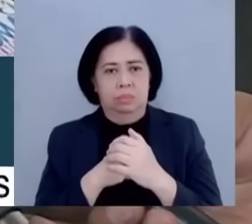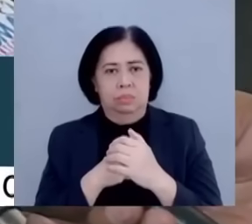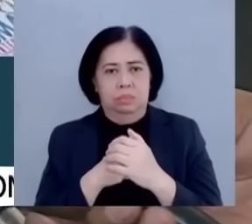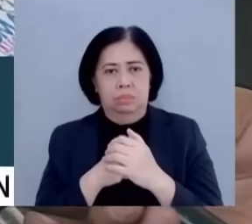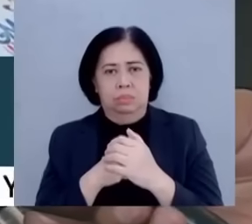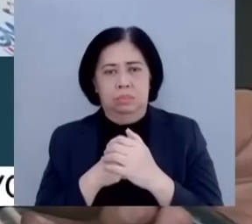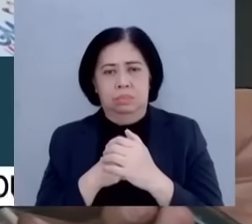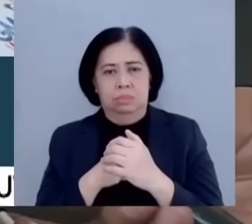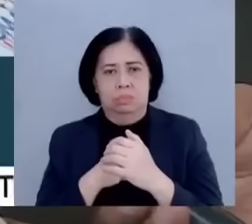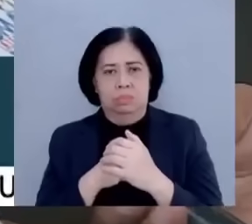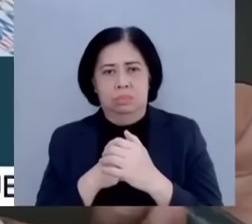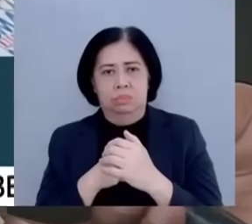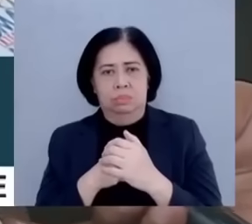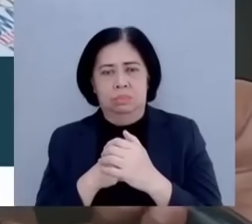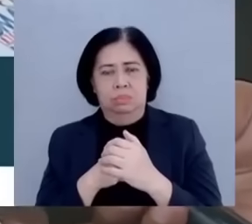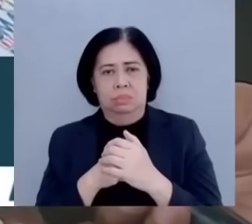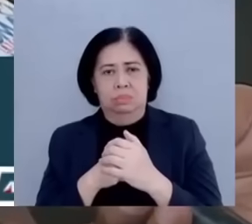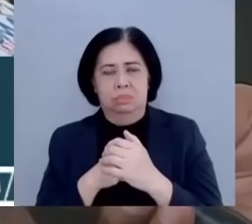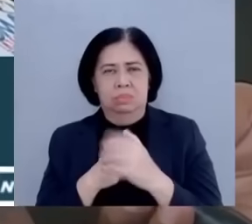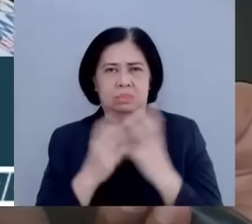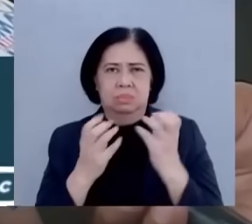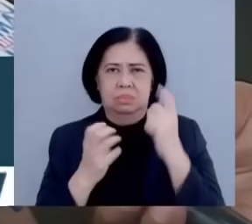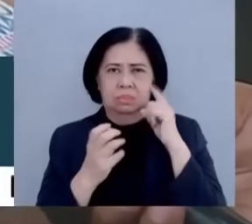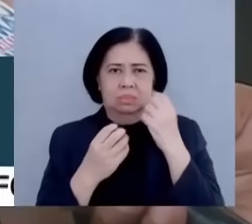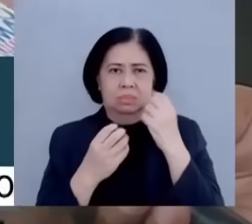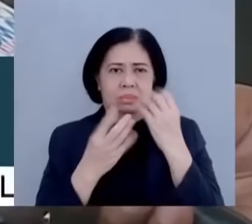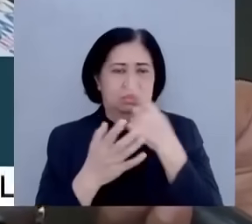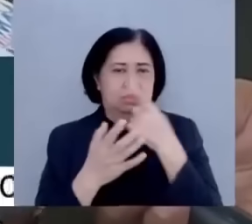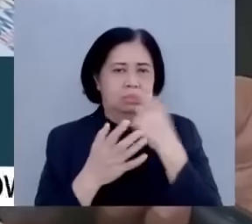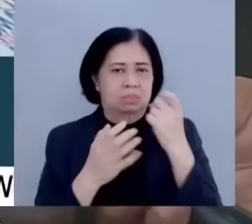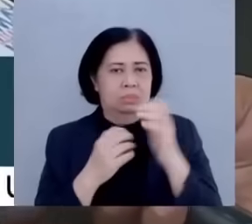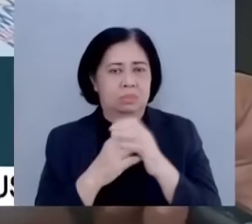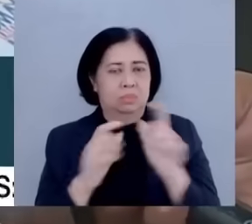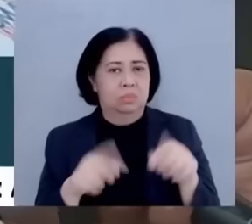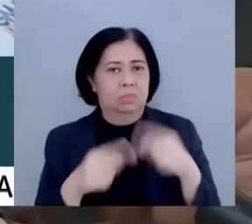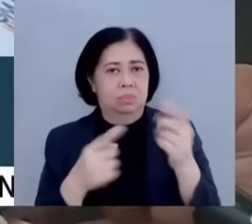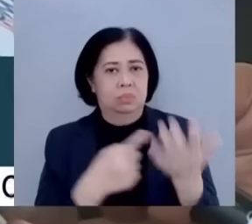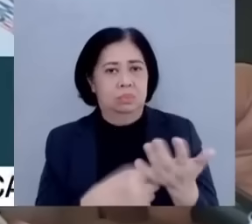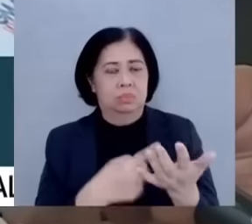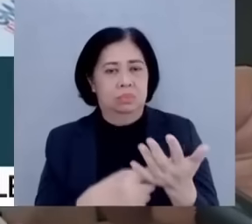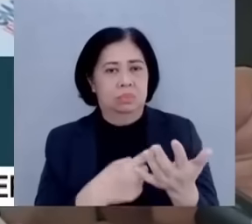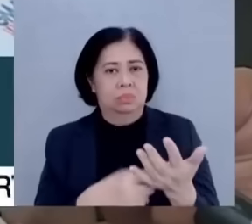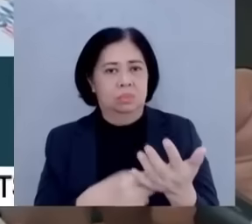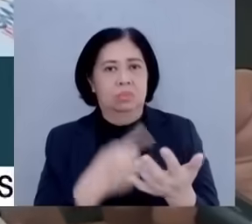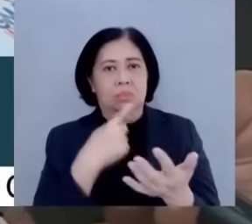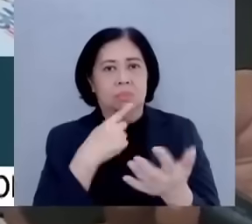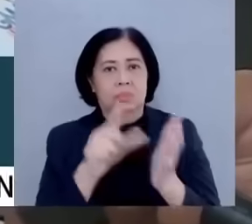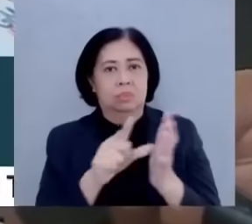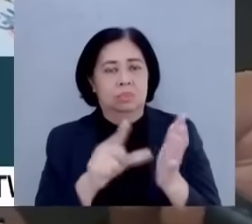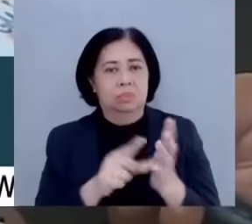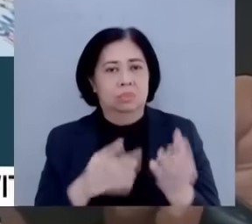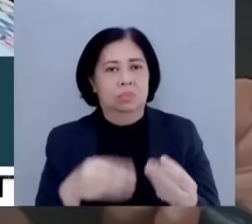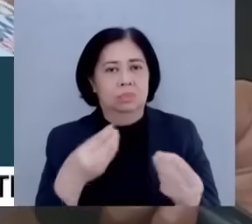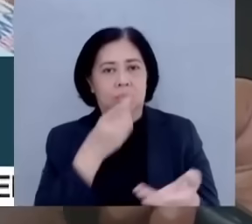gusto ko ba sabihin ito sa inyo? Dahil during the discussion, I was telling the lawyer to submit a document. But the